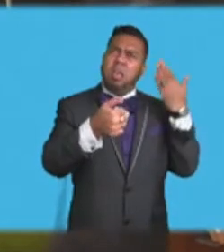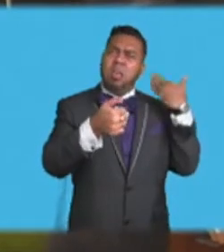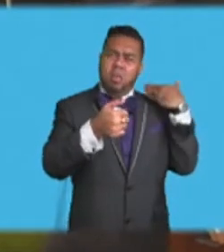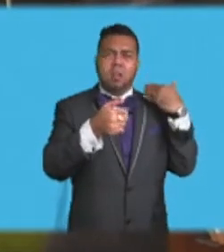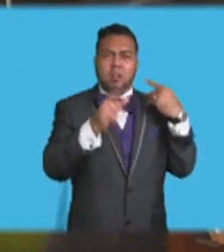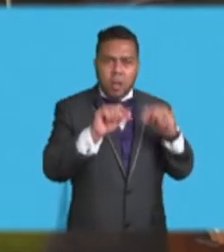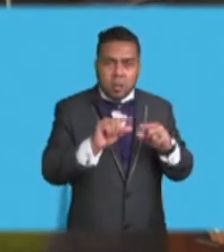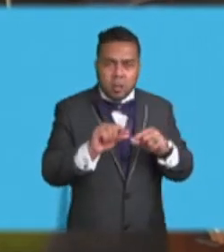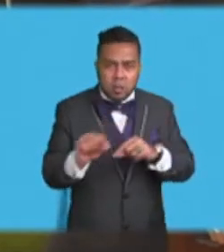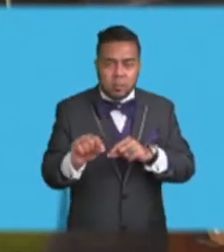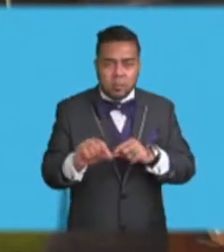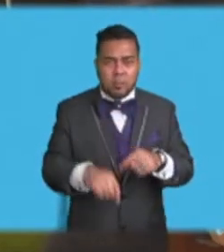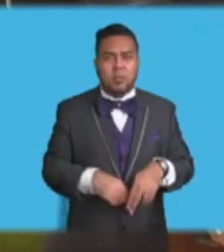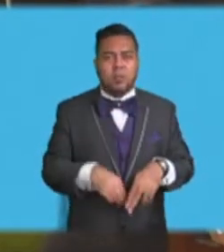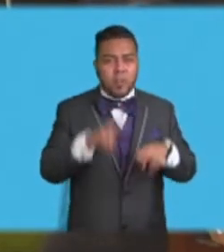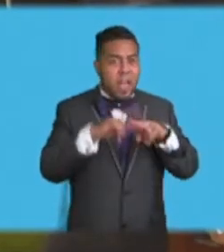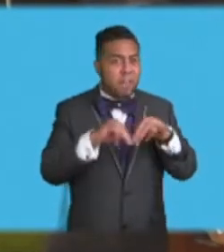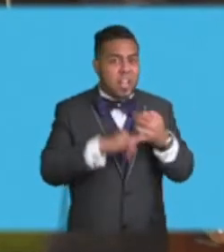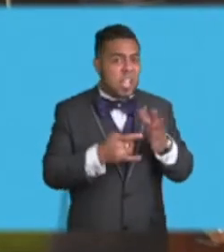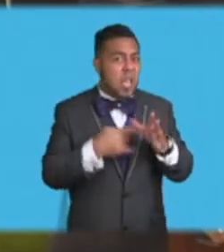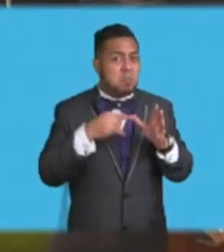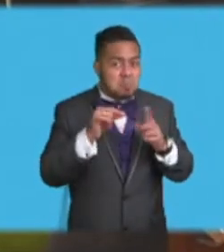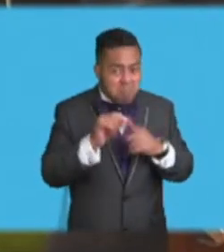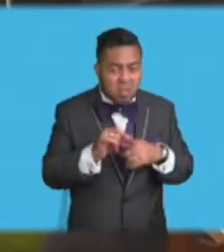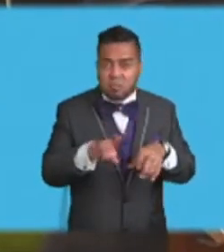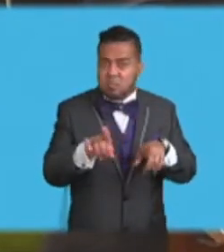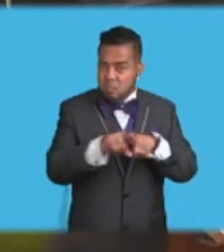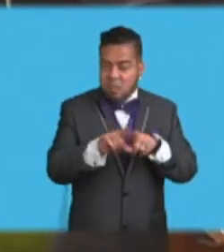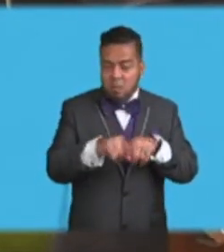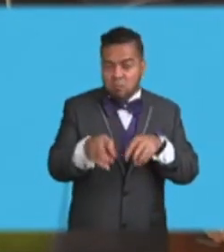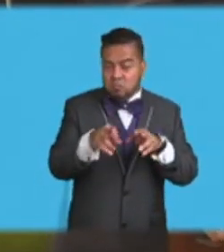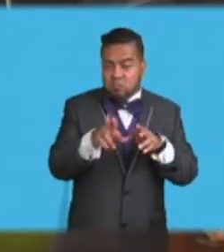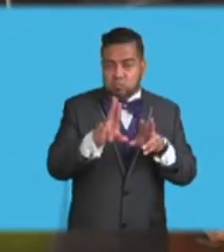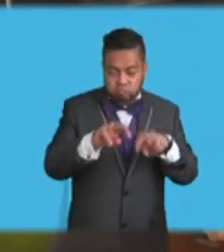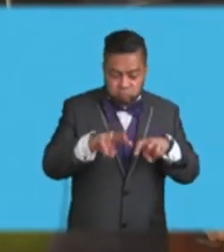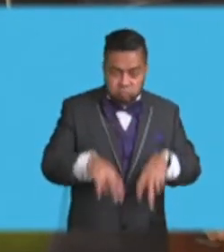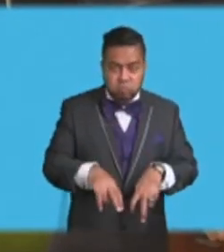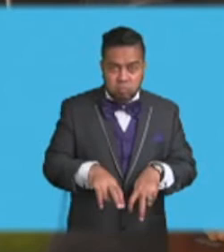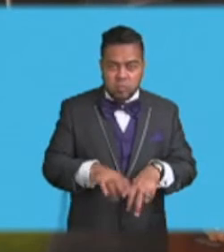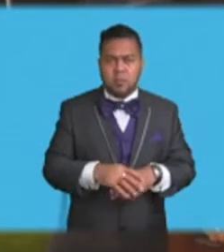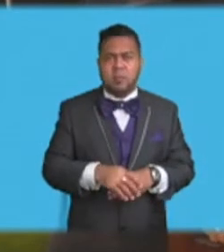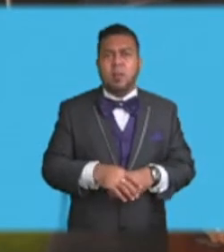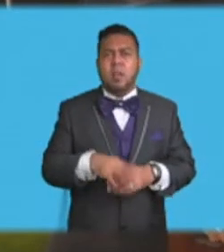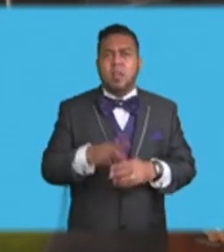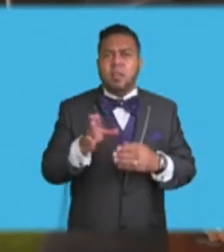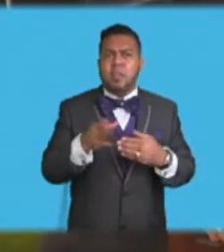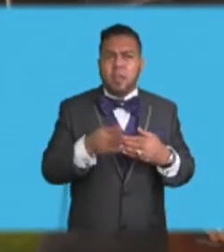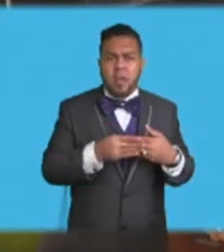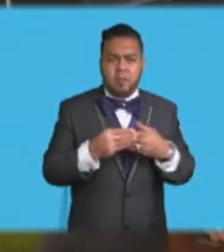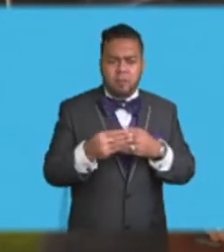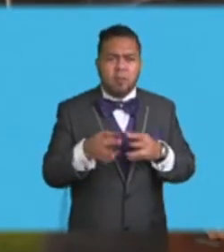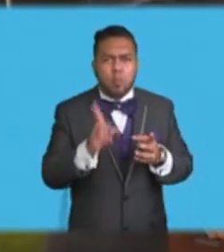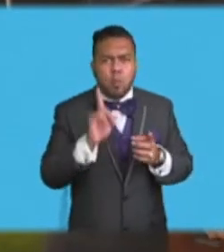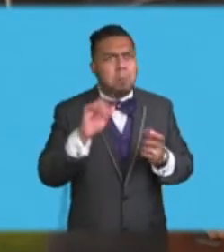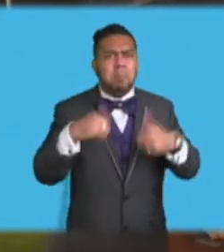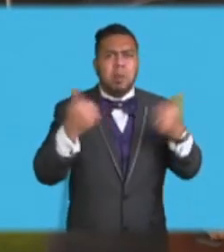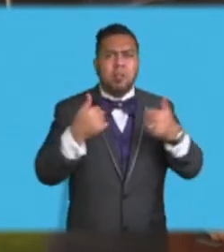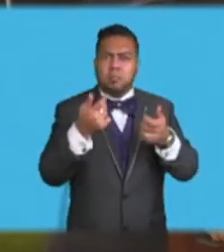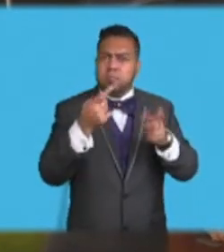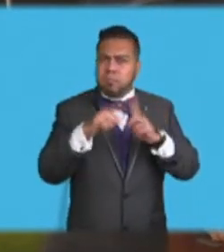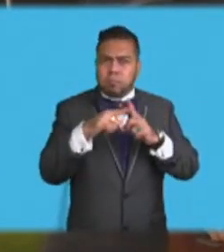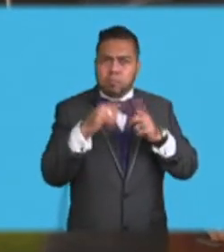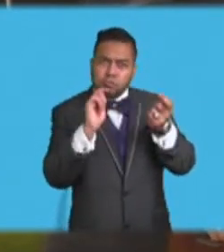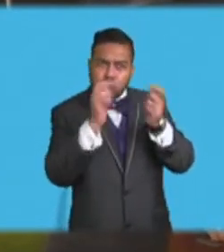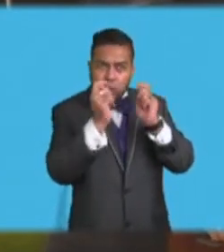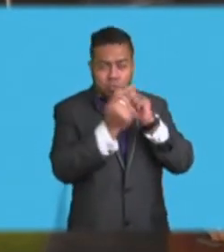Program, or FSAP. The key recommendation of the 2006 FSAP led to some significant reforms in the last 5 to 8